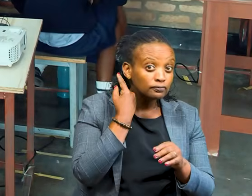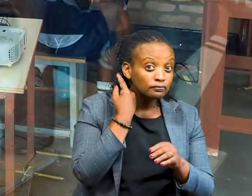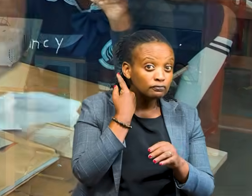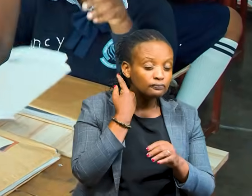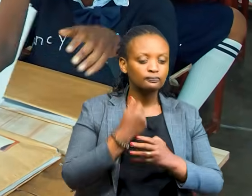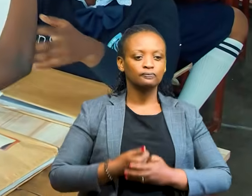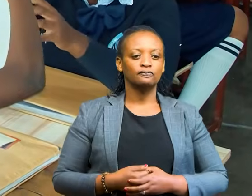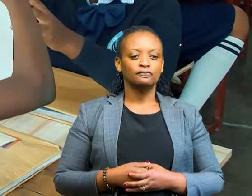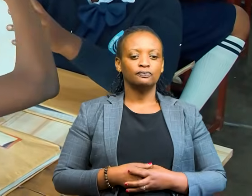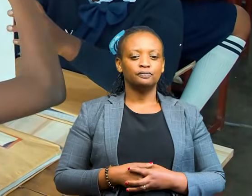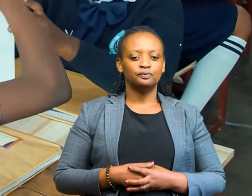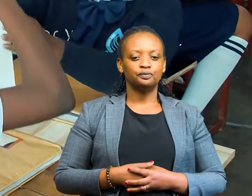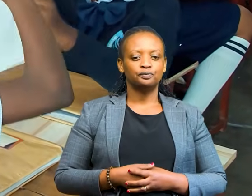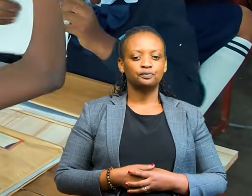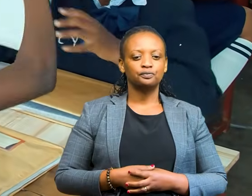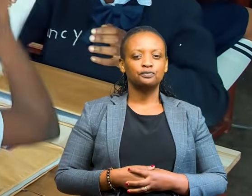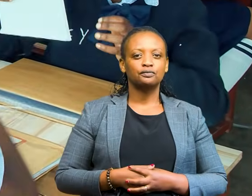together?